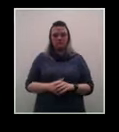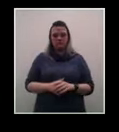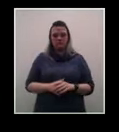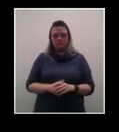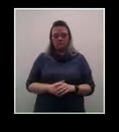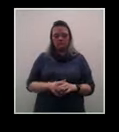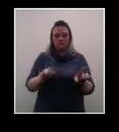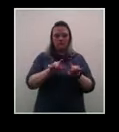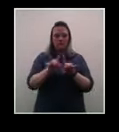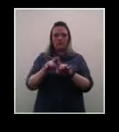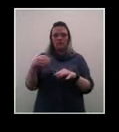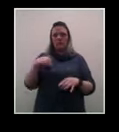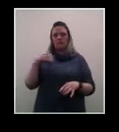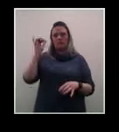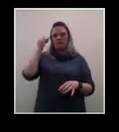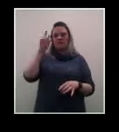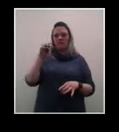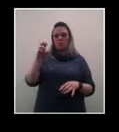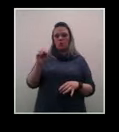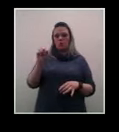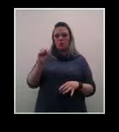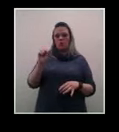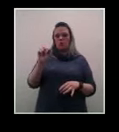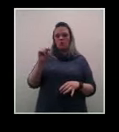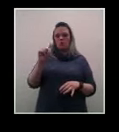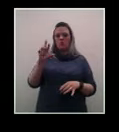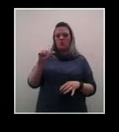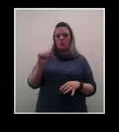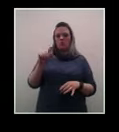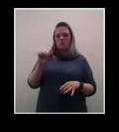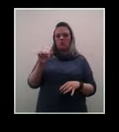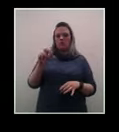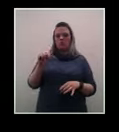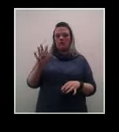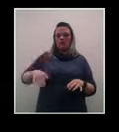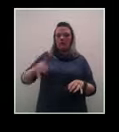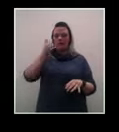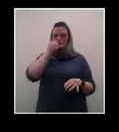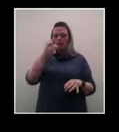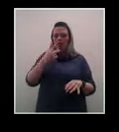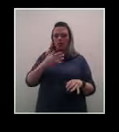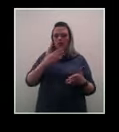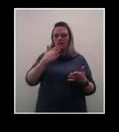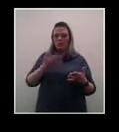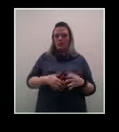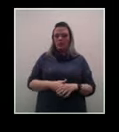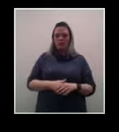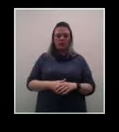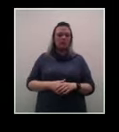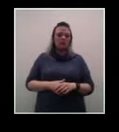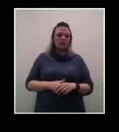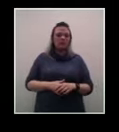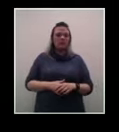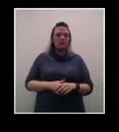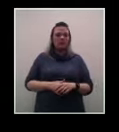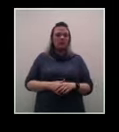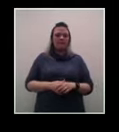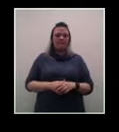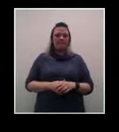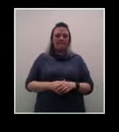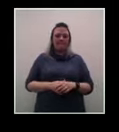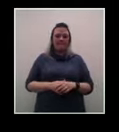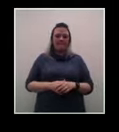we also have Sandra Tan from the Buffalo News, a late caller. Sandra, welcome back. Yes, thanks.